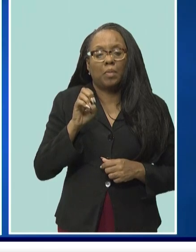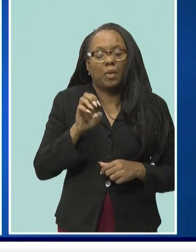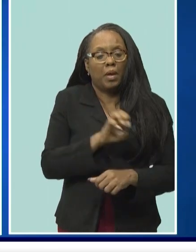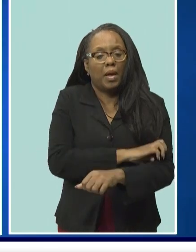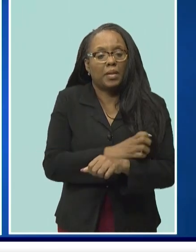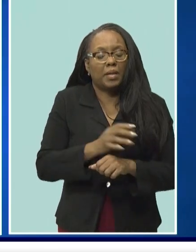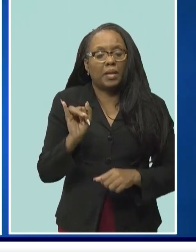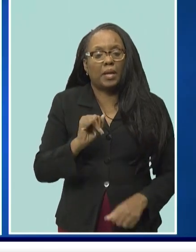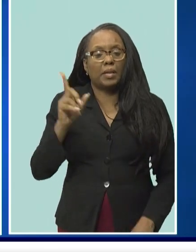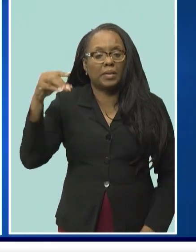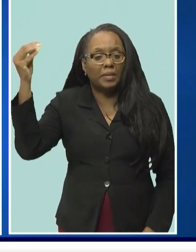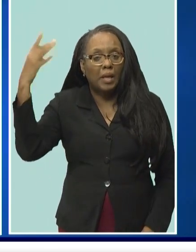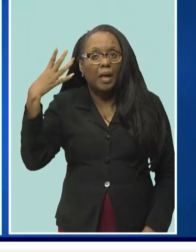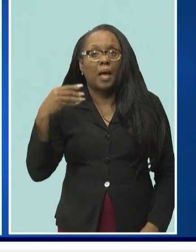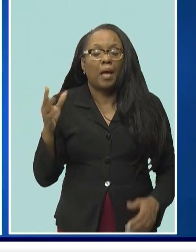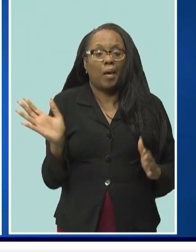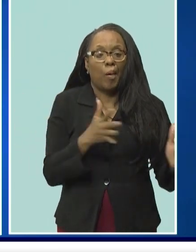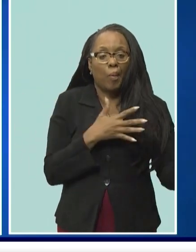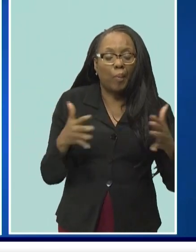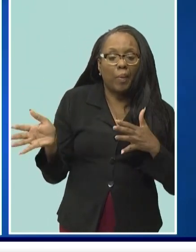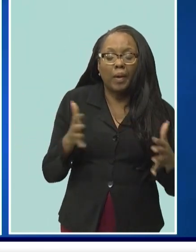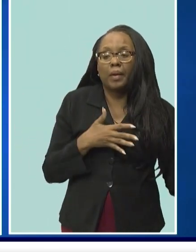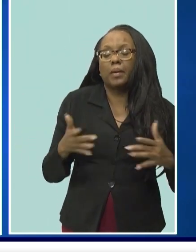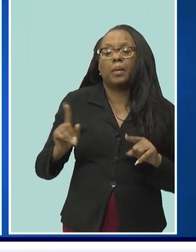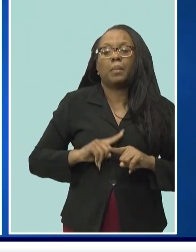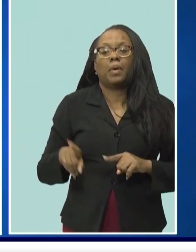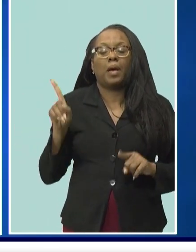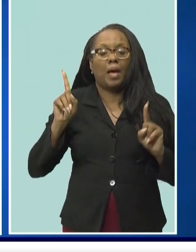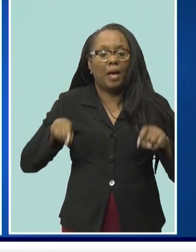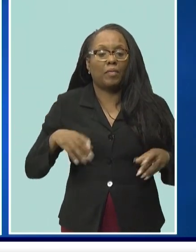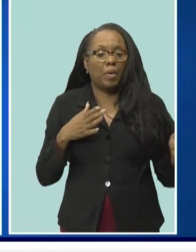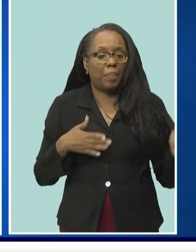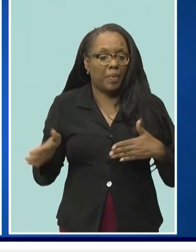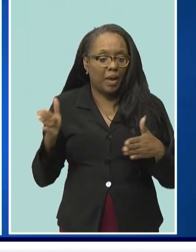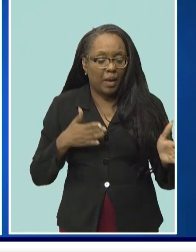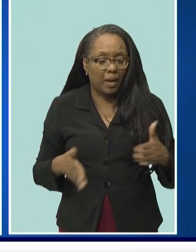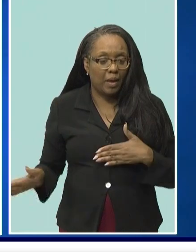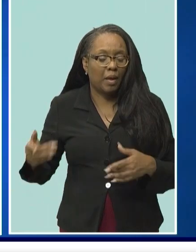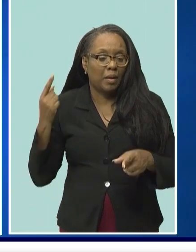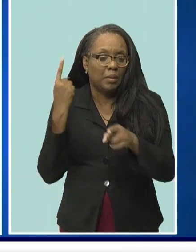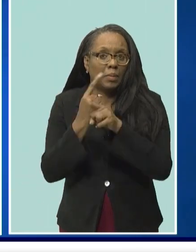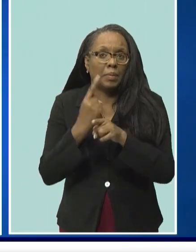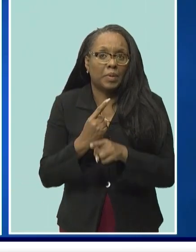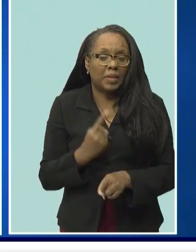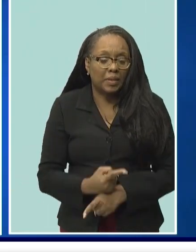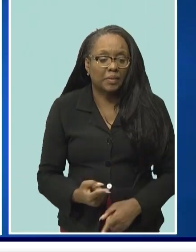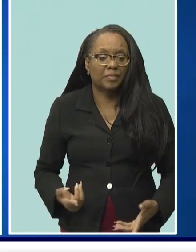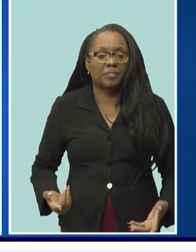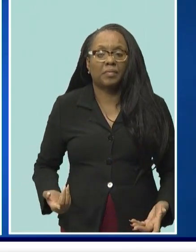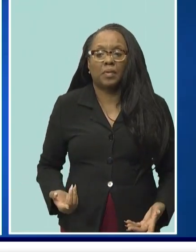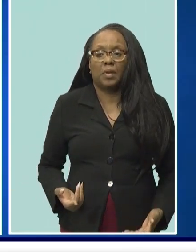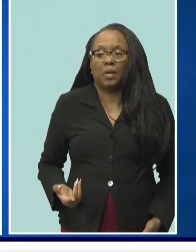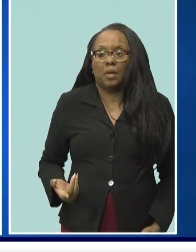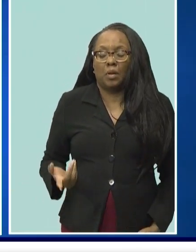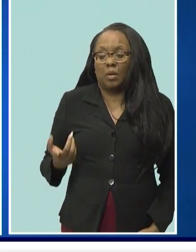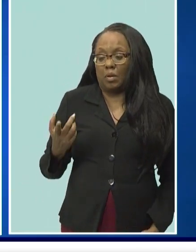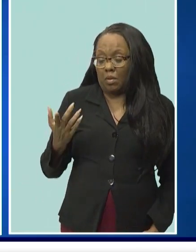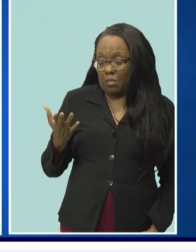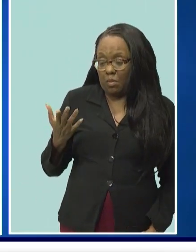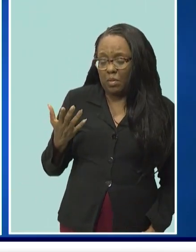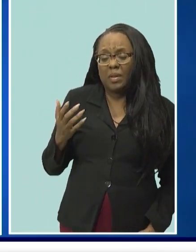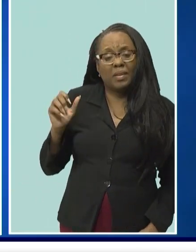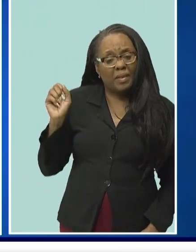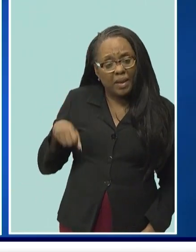generate waste as well, which you have to then plan for effectively. So this is not to say don't do solar or don't do